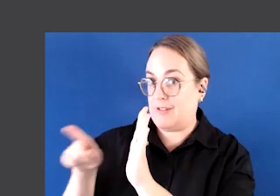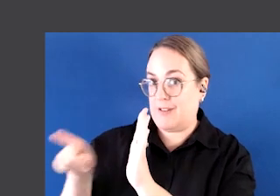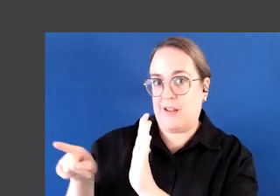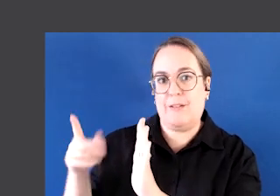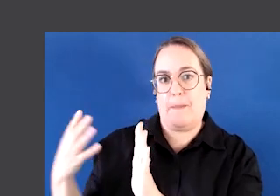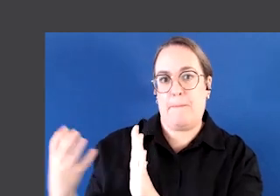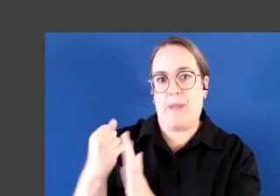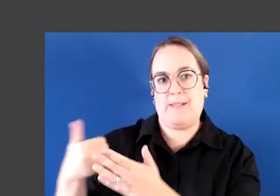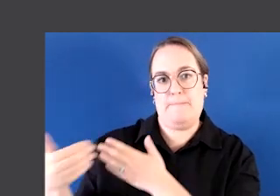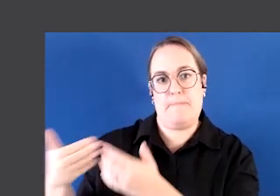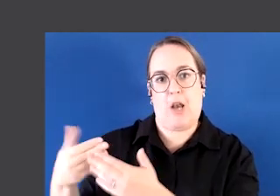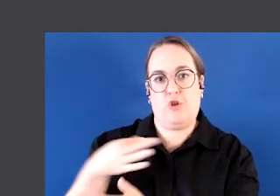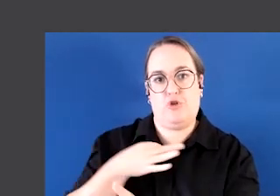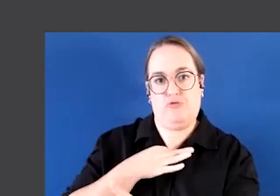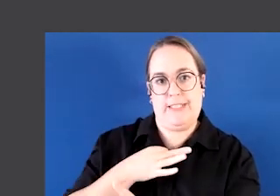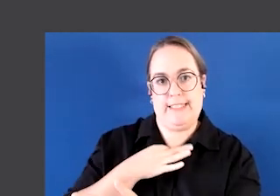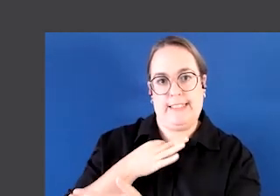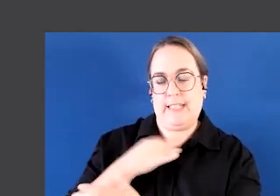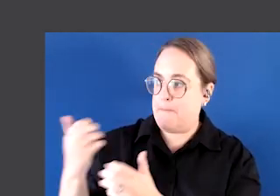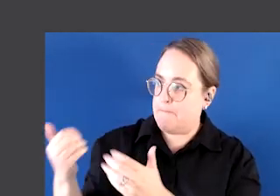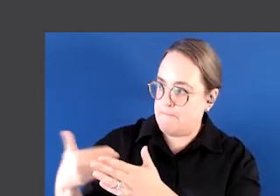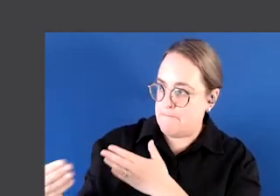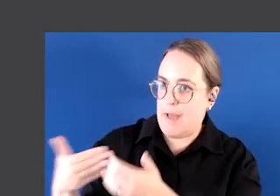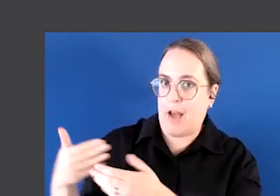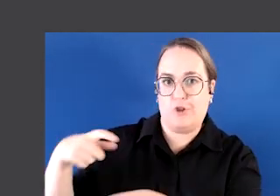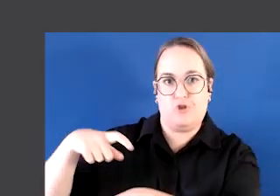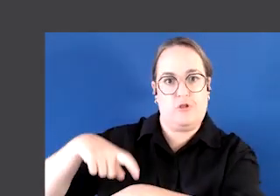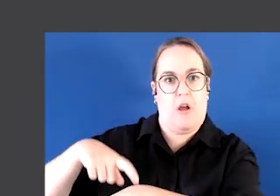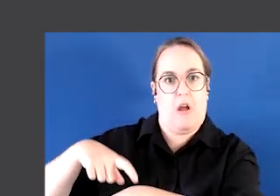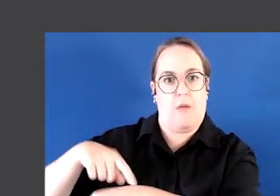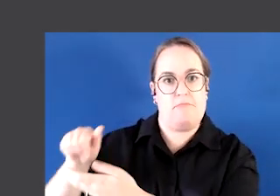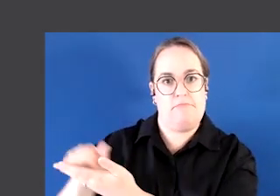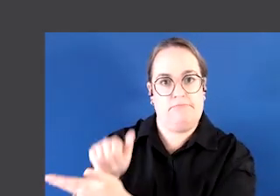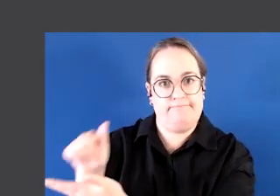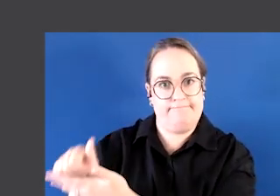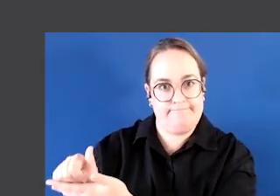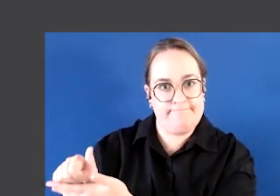incentivize our contractors to manage the risks in delivery well.